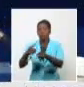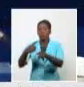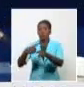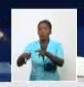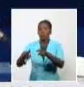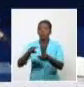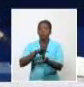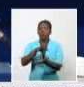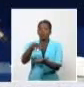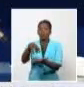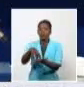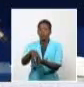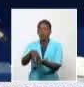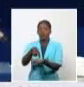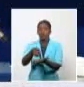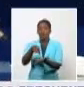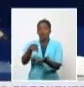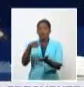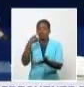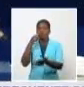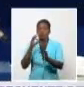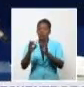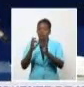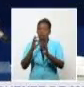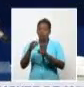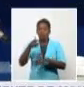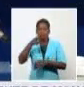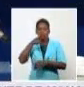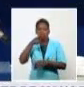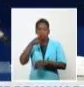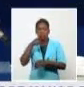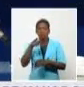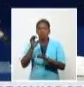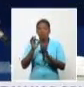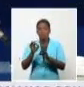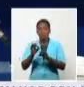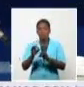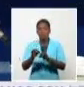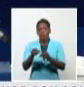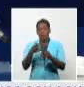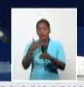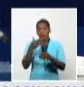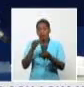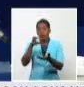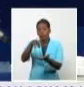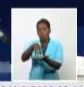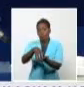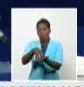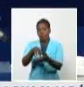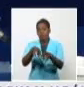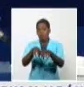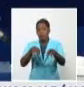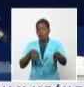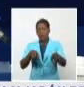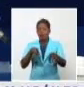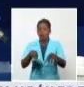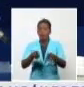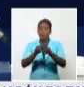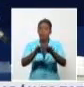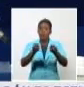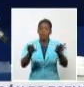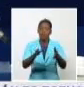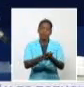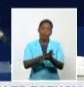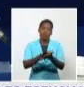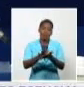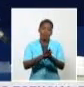from getting complicated, and on top of all that, preventing them from continuing to spread the disease. Of the 36 cases